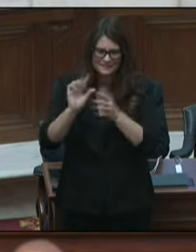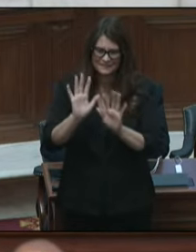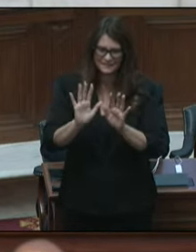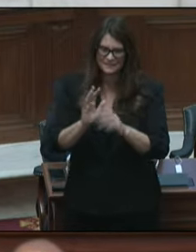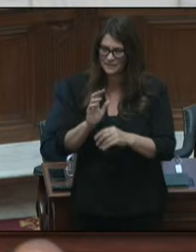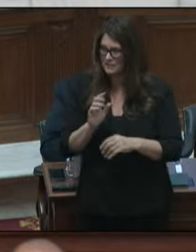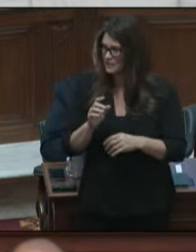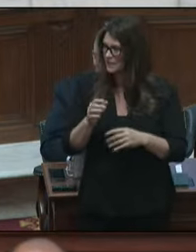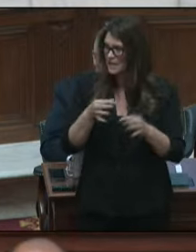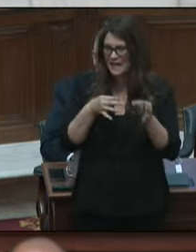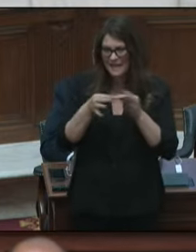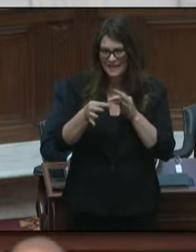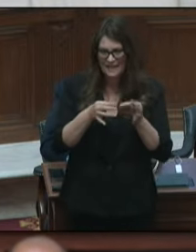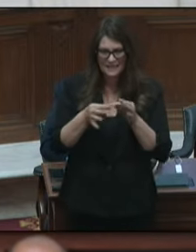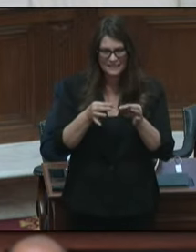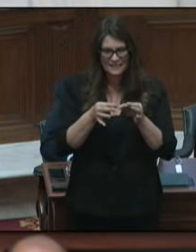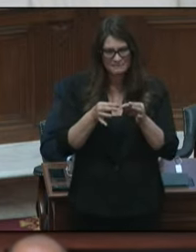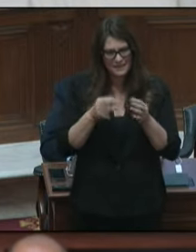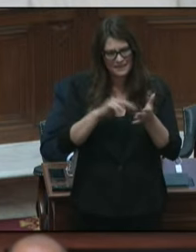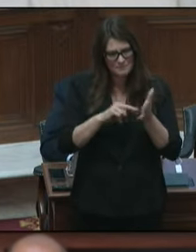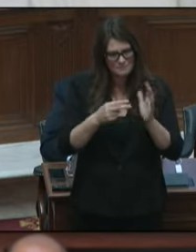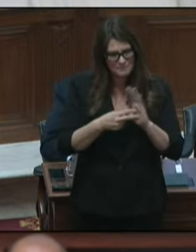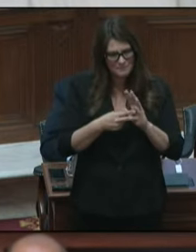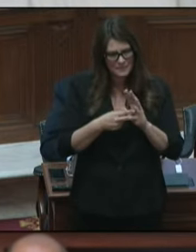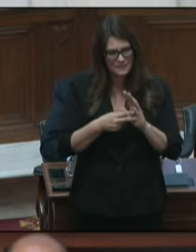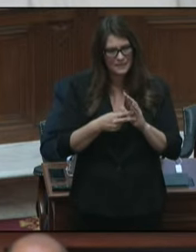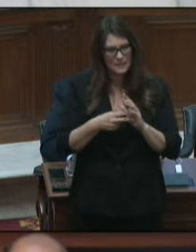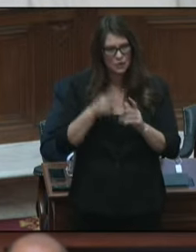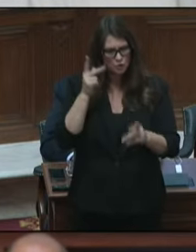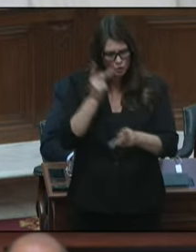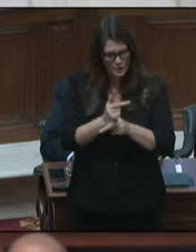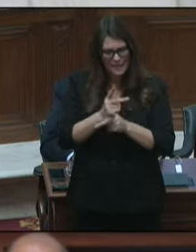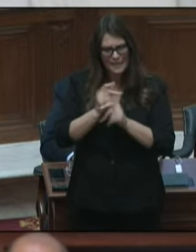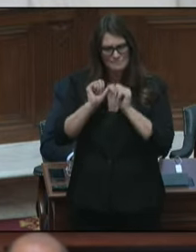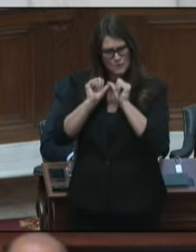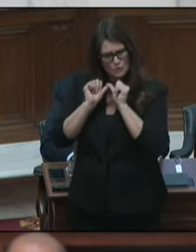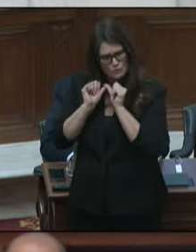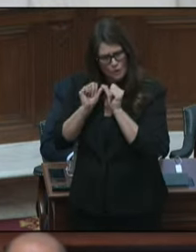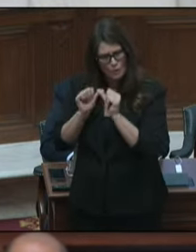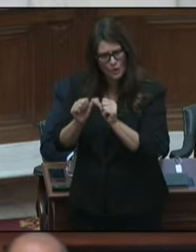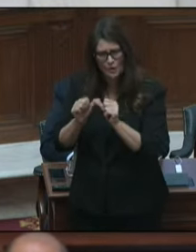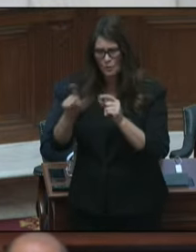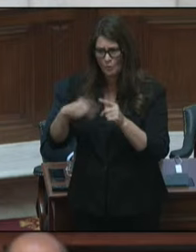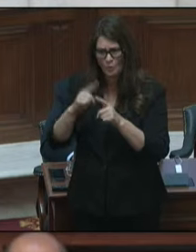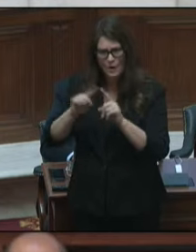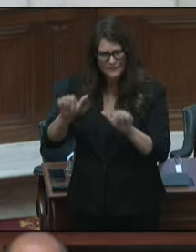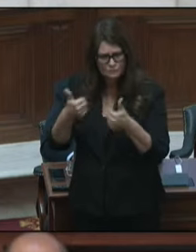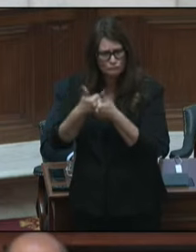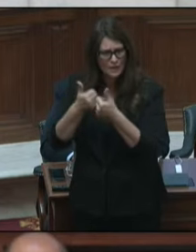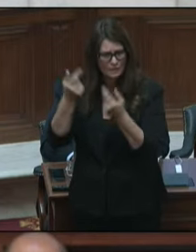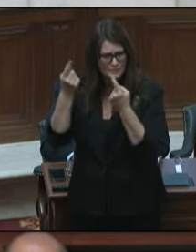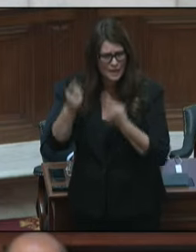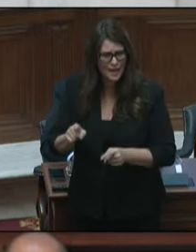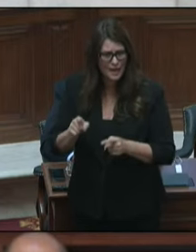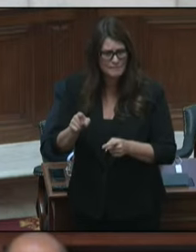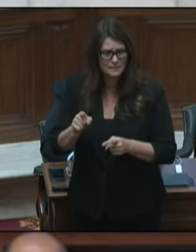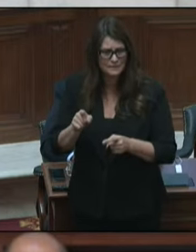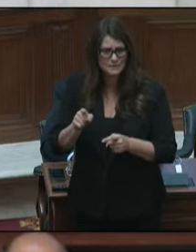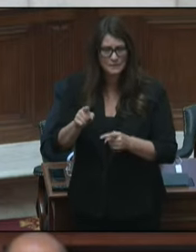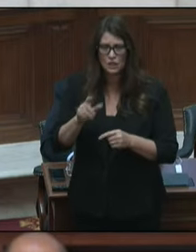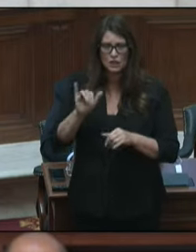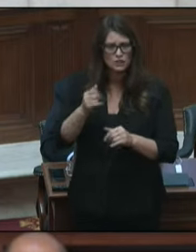while explaining it meant to persevere through adversity by continuing to make